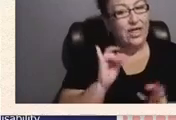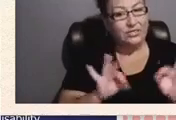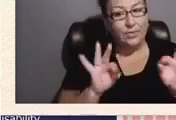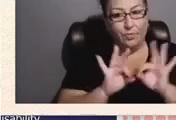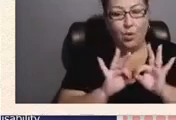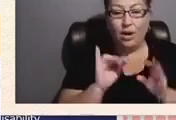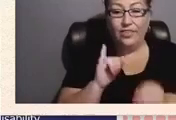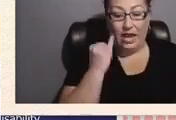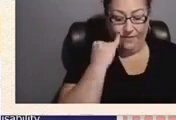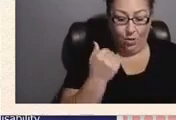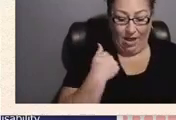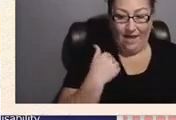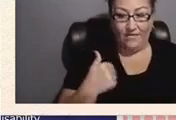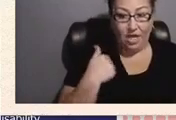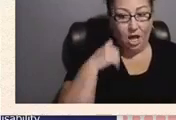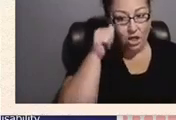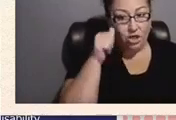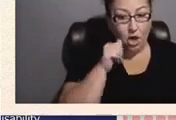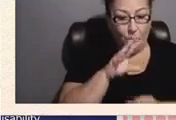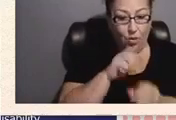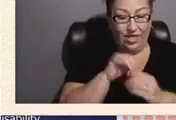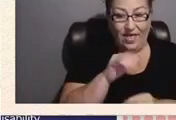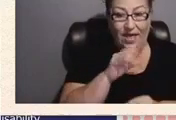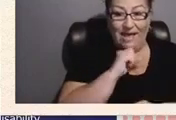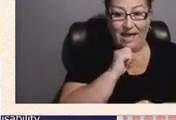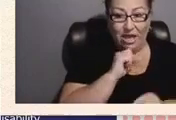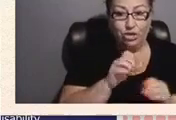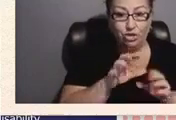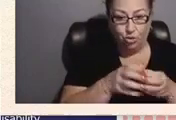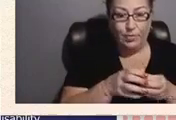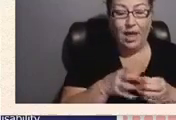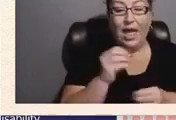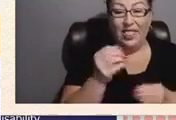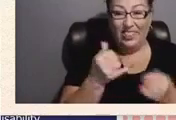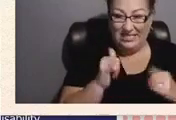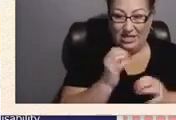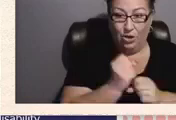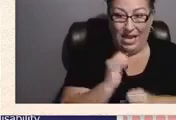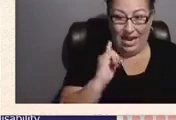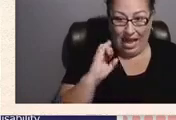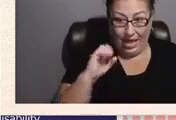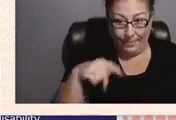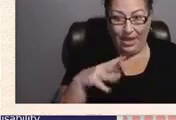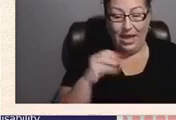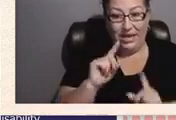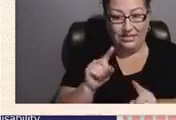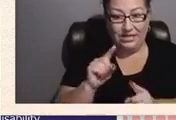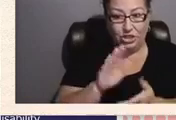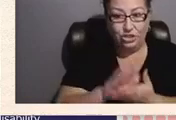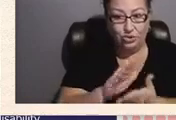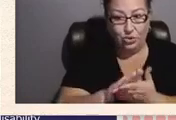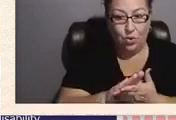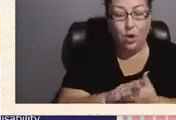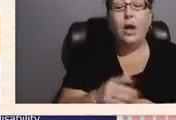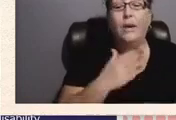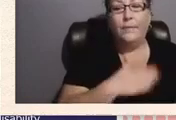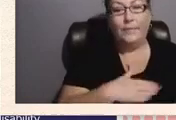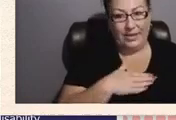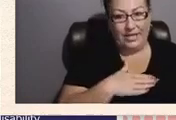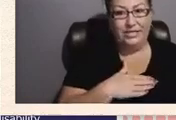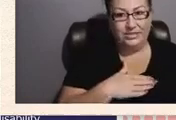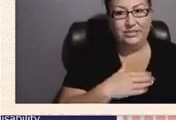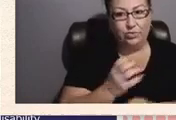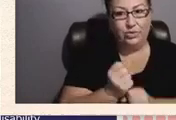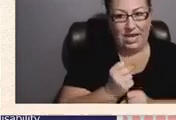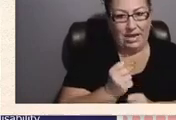have a young adult within that age group and they still getting their IEPs and they're attending school for FAPE, please retain them. Please hold on